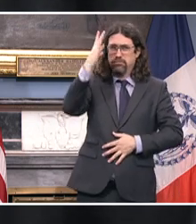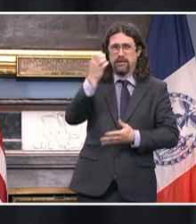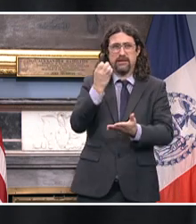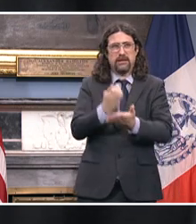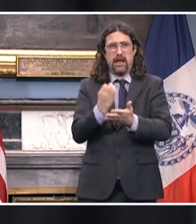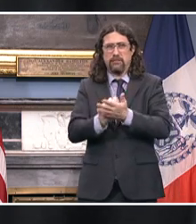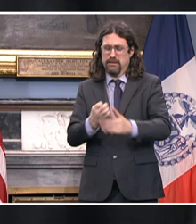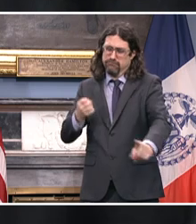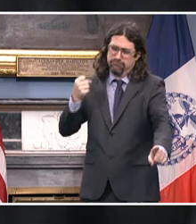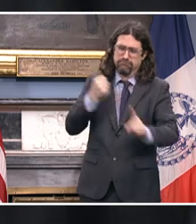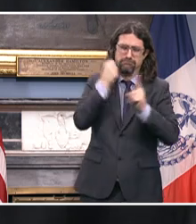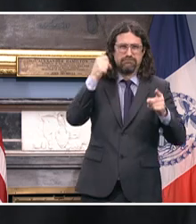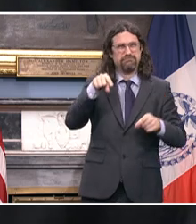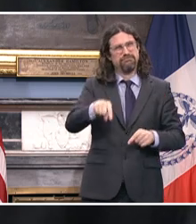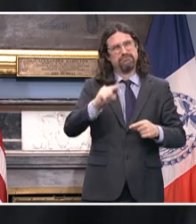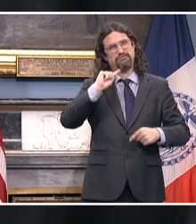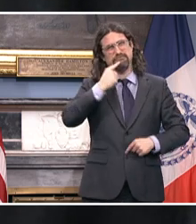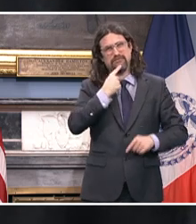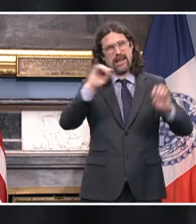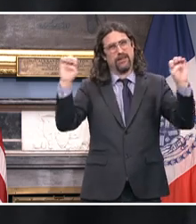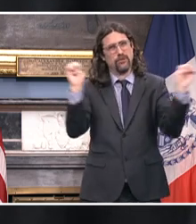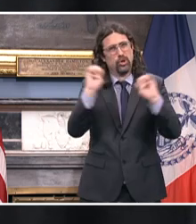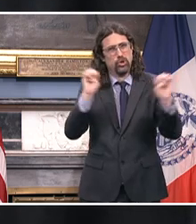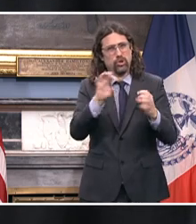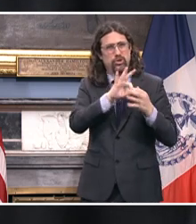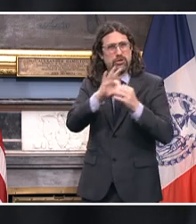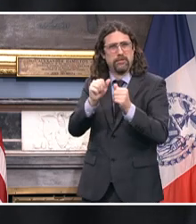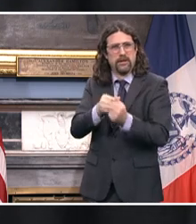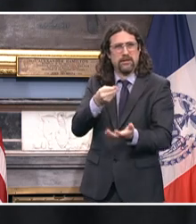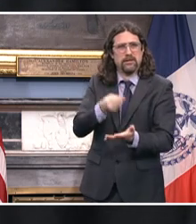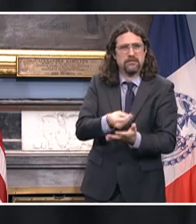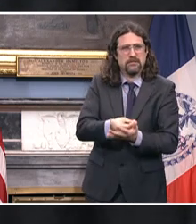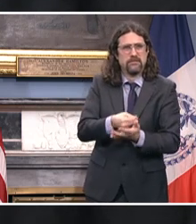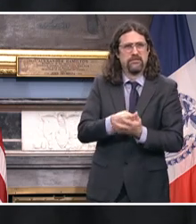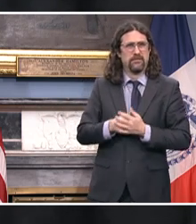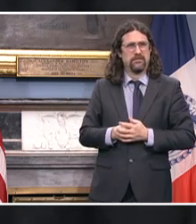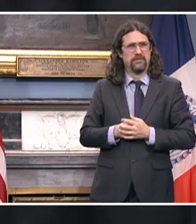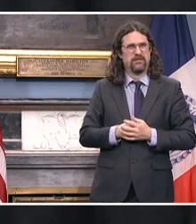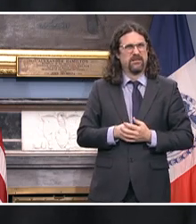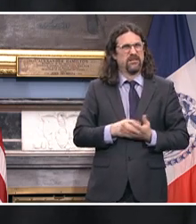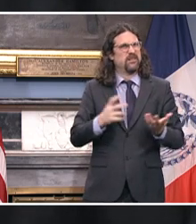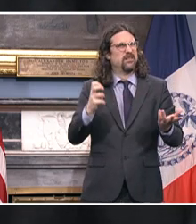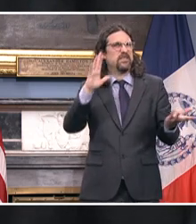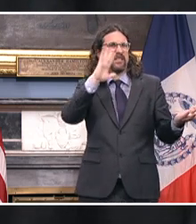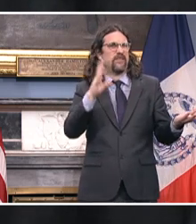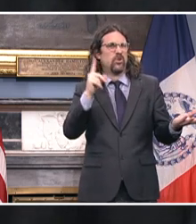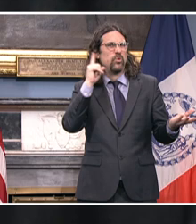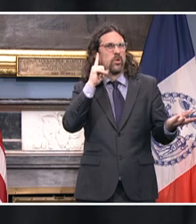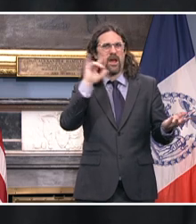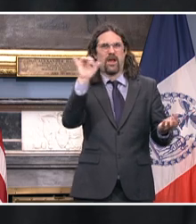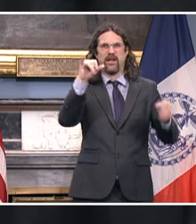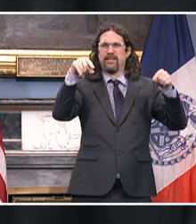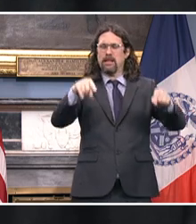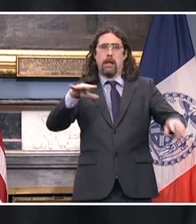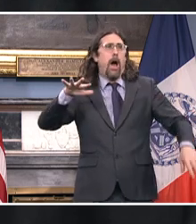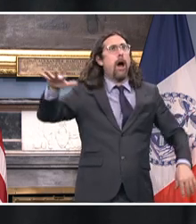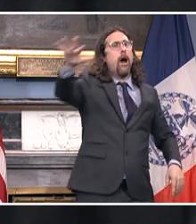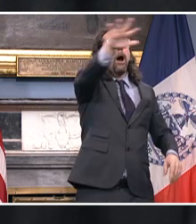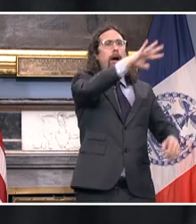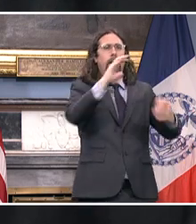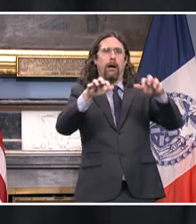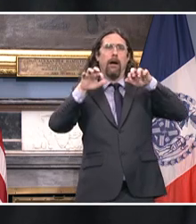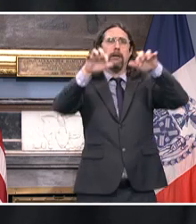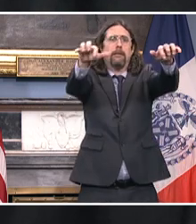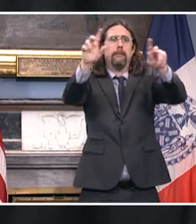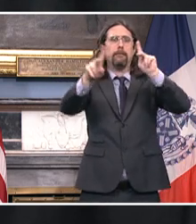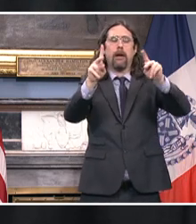and hundreds of thousands of New Yorkers with no livelihood overnight. I think the facts are clear, and we need that rent freeze, and we need it now.